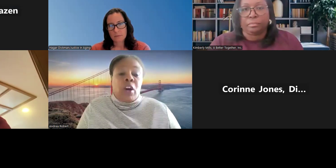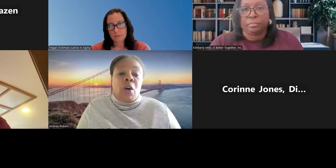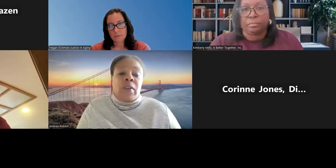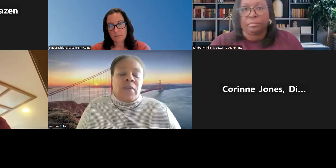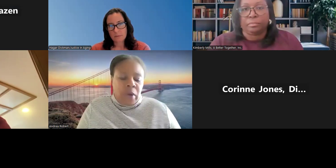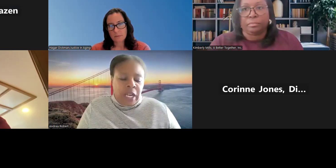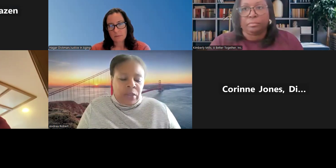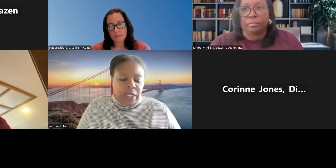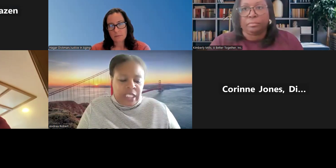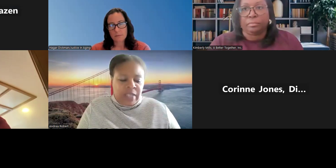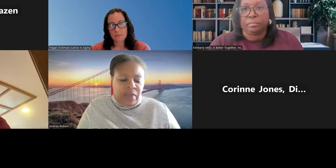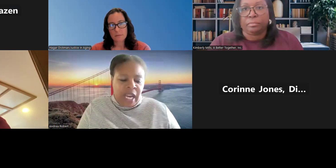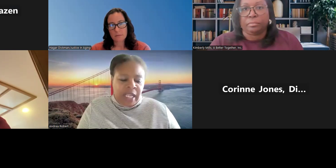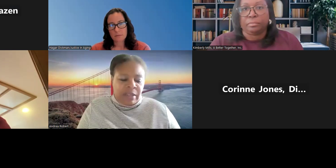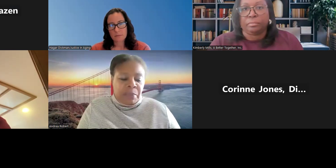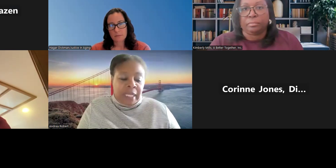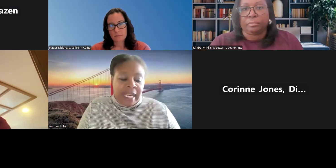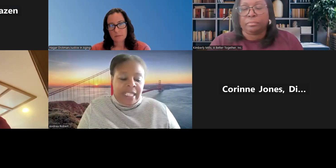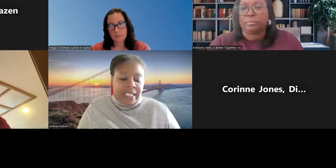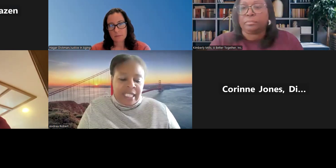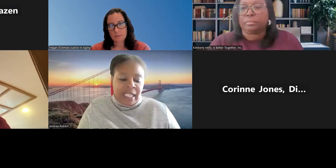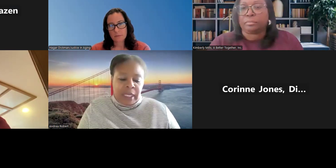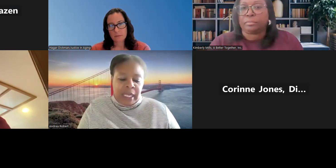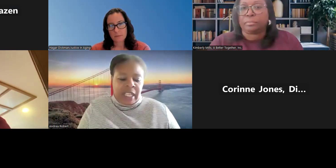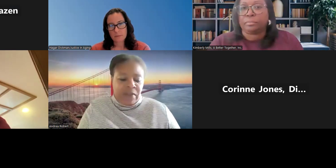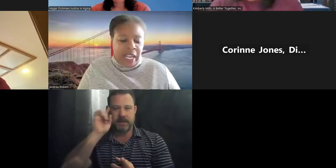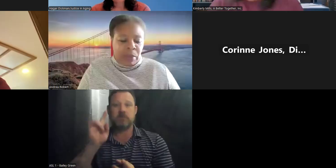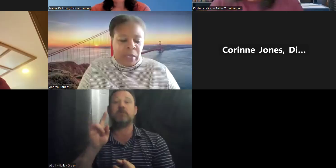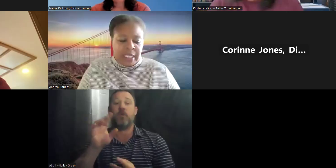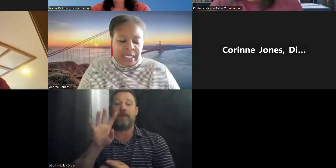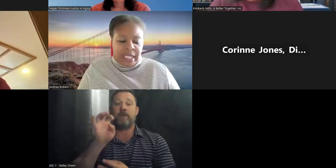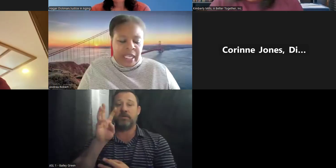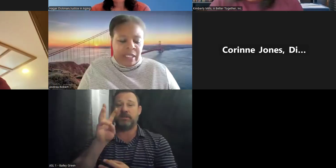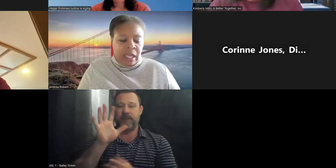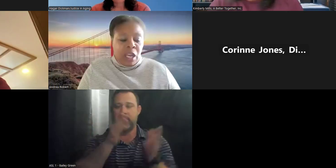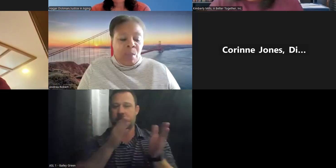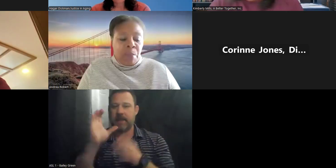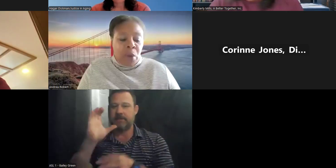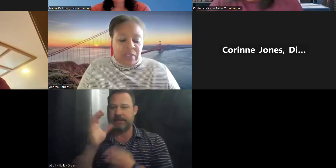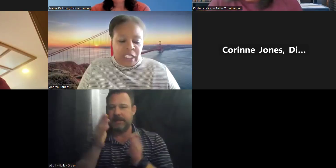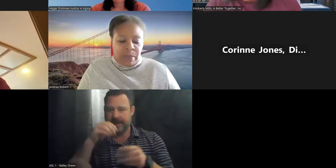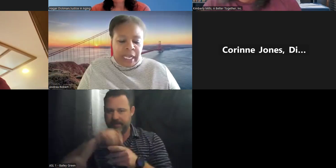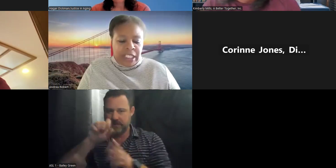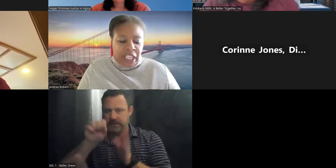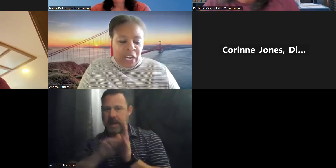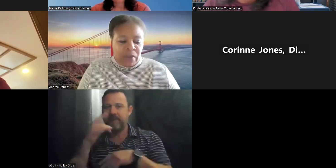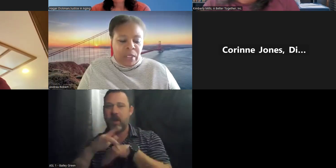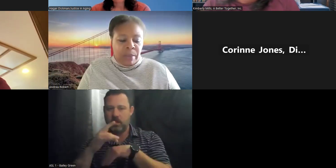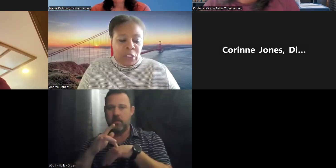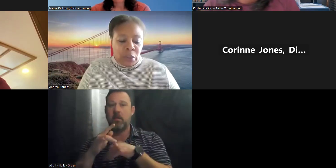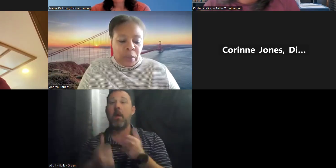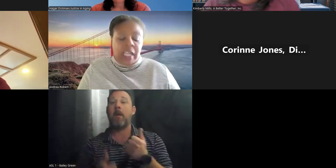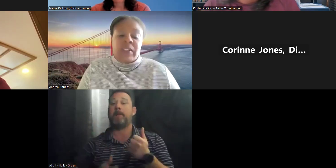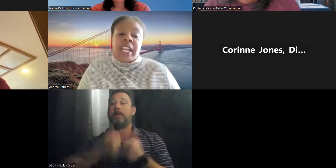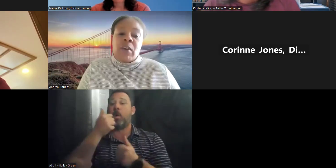And there are over 465 Plan C plans available in the state. Most of these plans cover